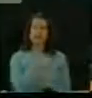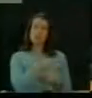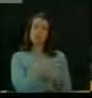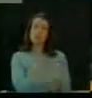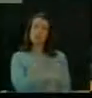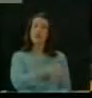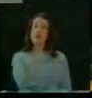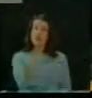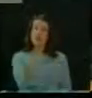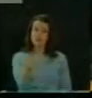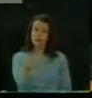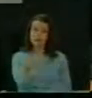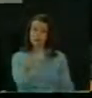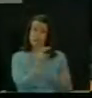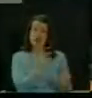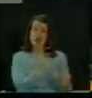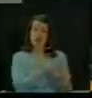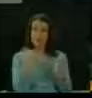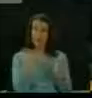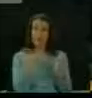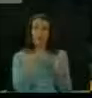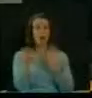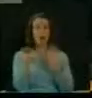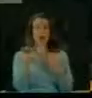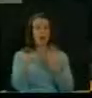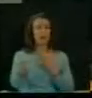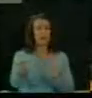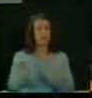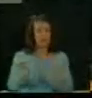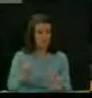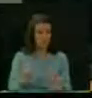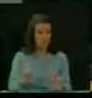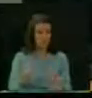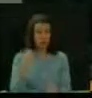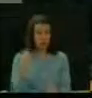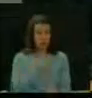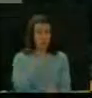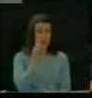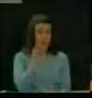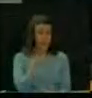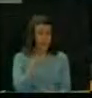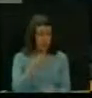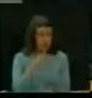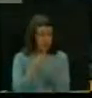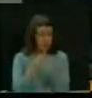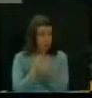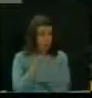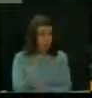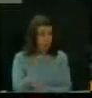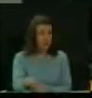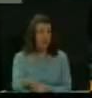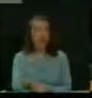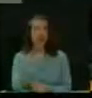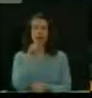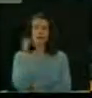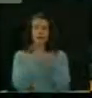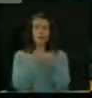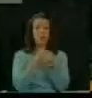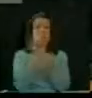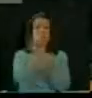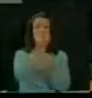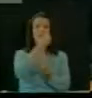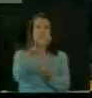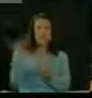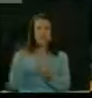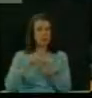another observation that we appointed these people, and we certainly did, and I supported it. I didn't support them for any other